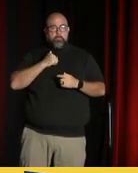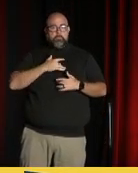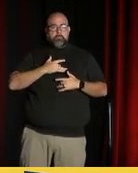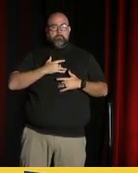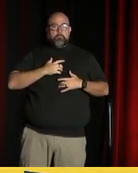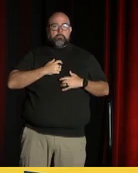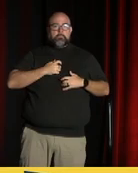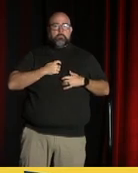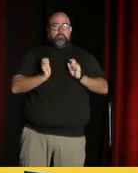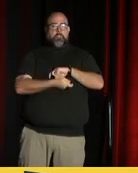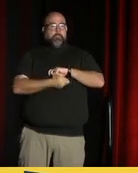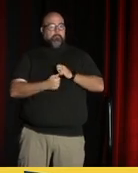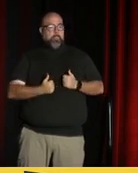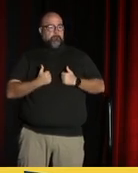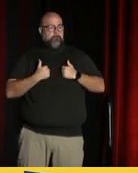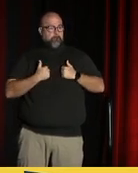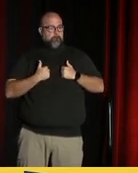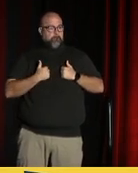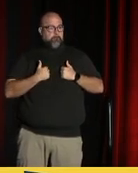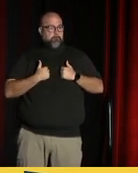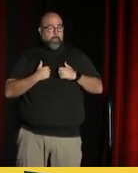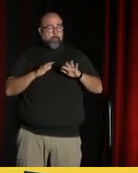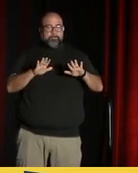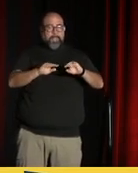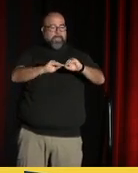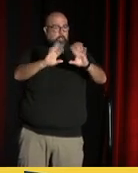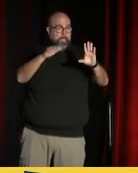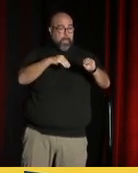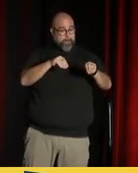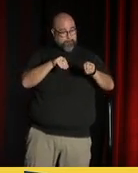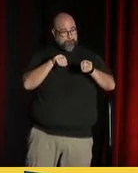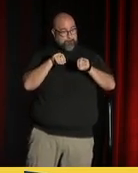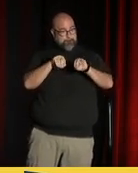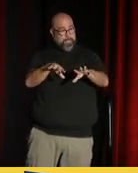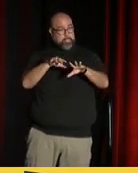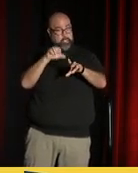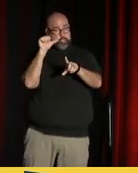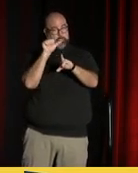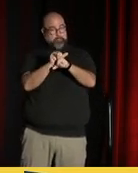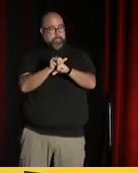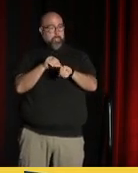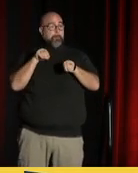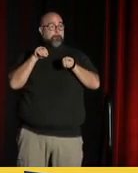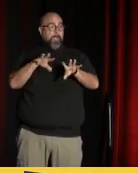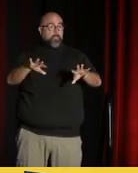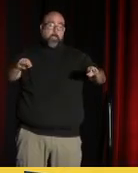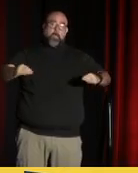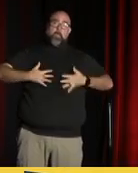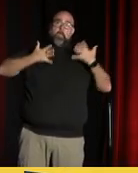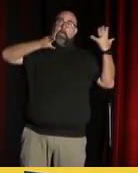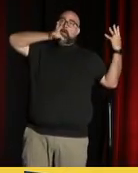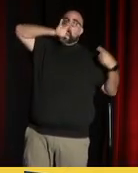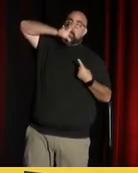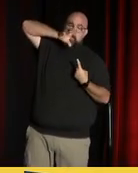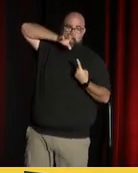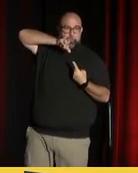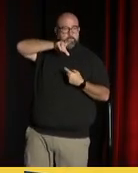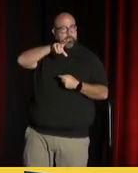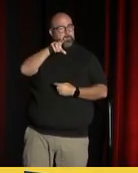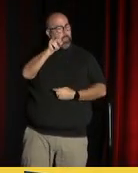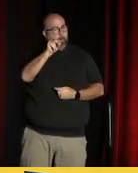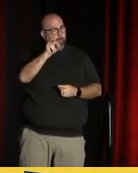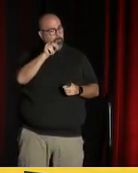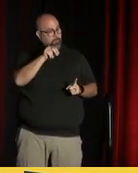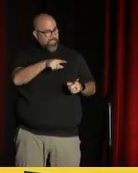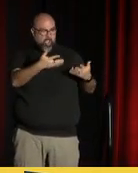performer. Now, clearly, a magic trick didn't magically give Thomas speech.